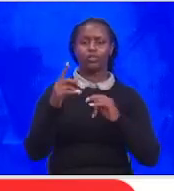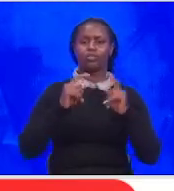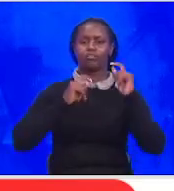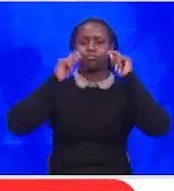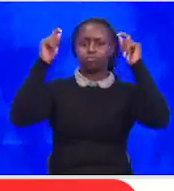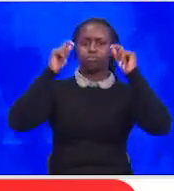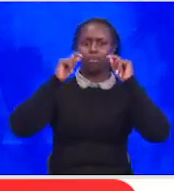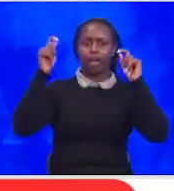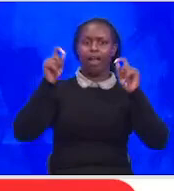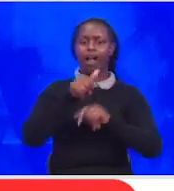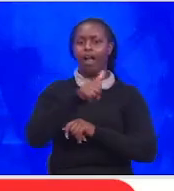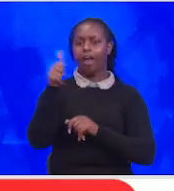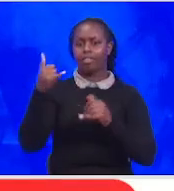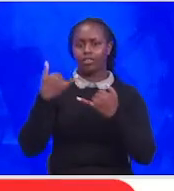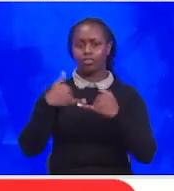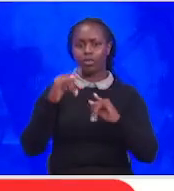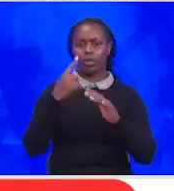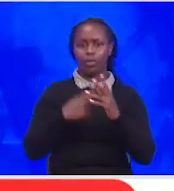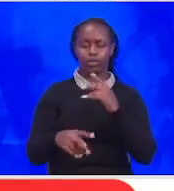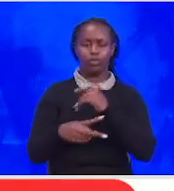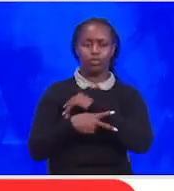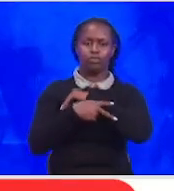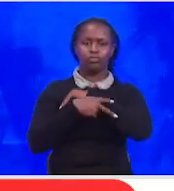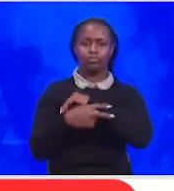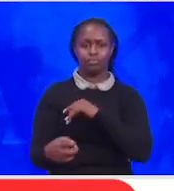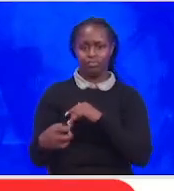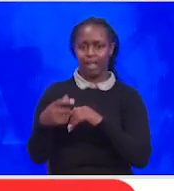seen allegedly trying to rape where they did not sow.